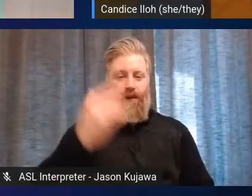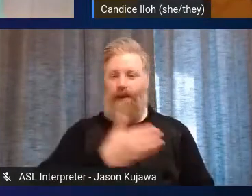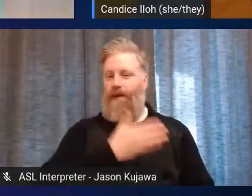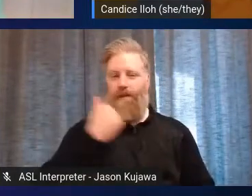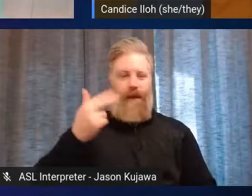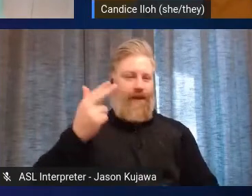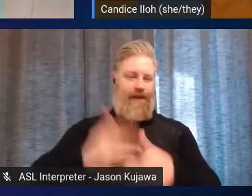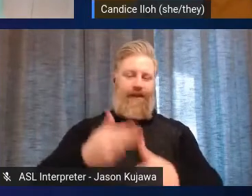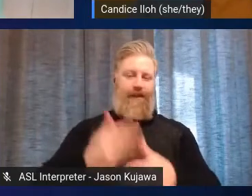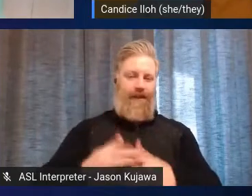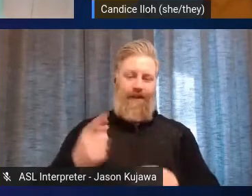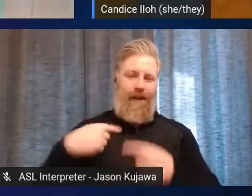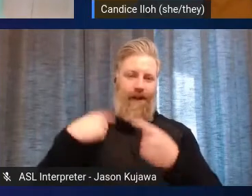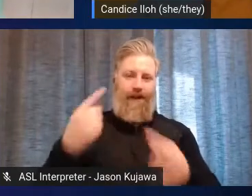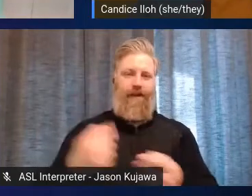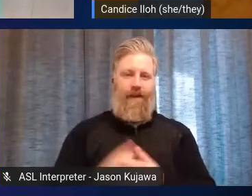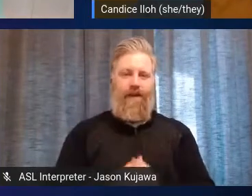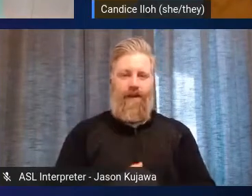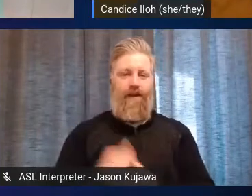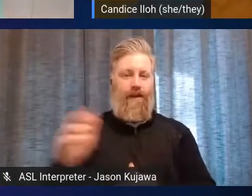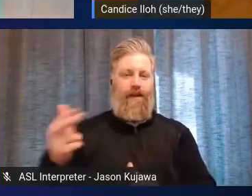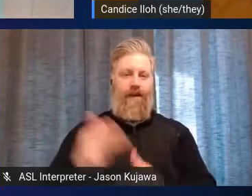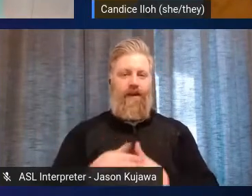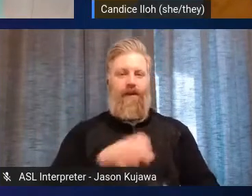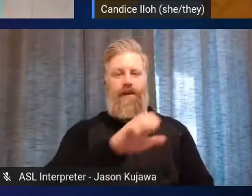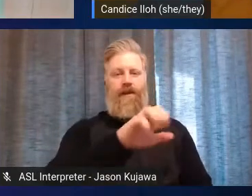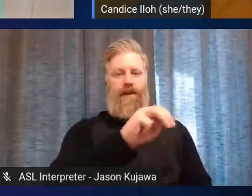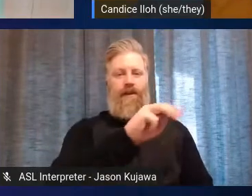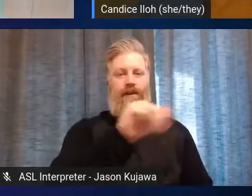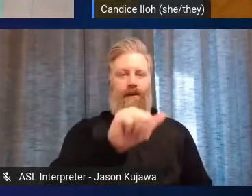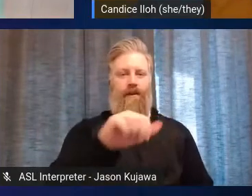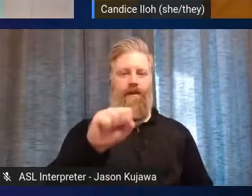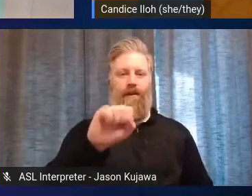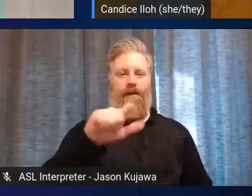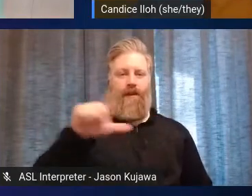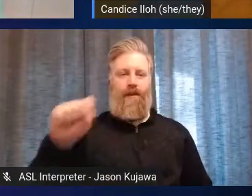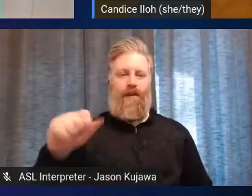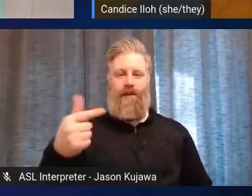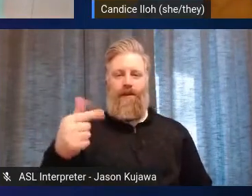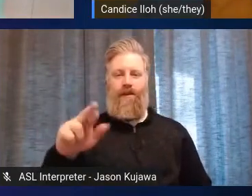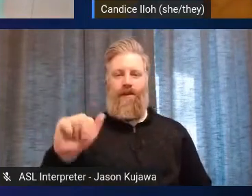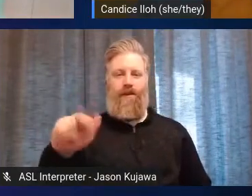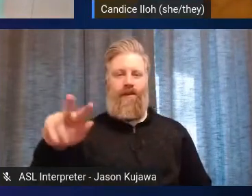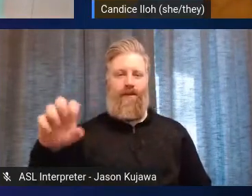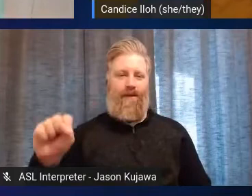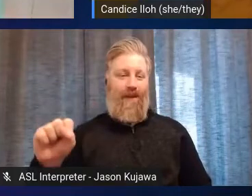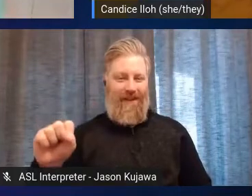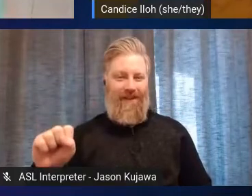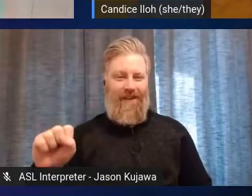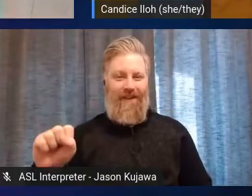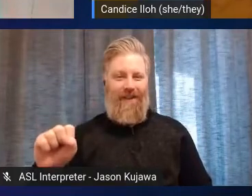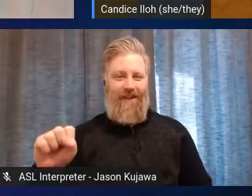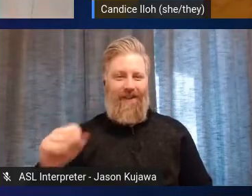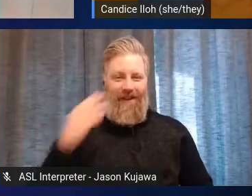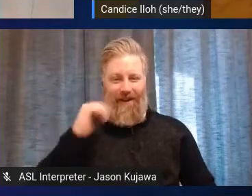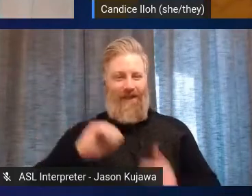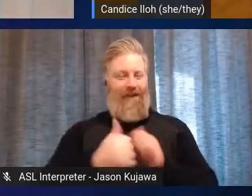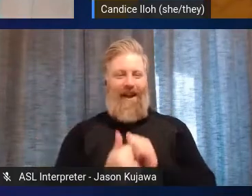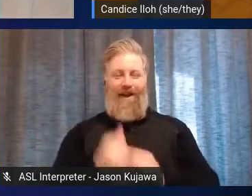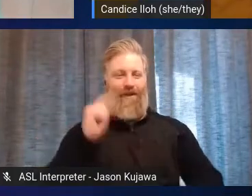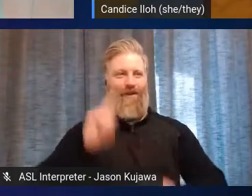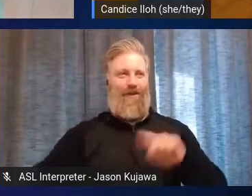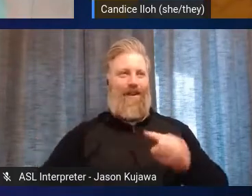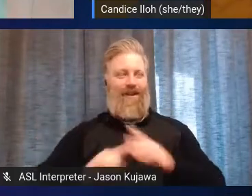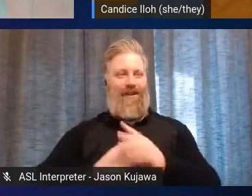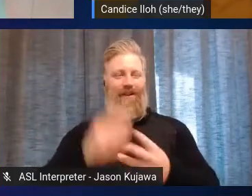headstone I've ever seen. The name was Emma Sells Graves. And I don't know how you could possibly not start thinking about